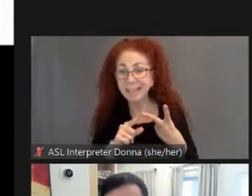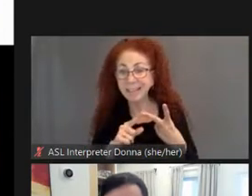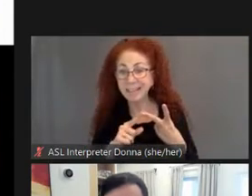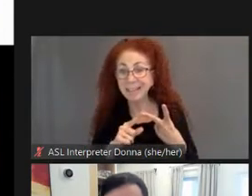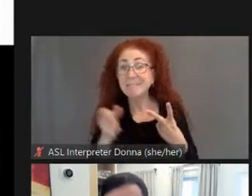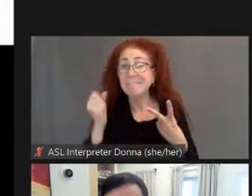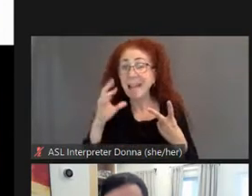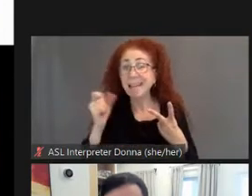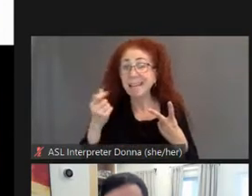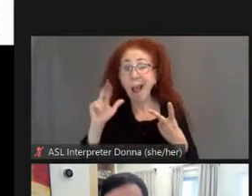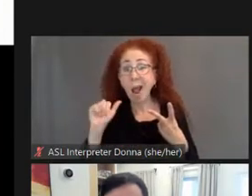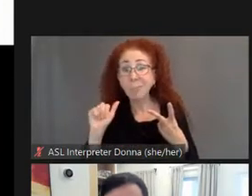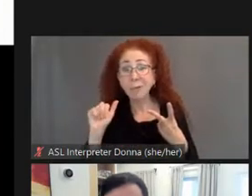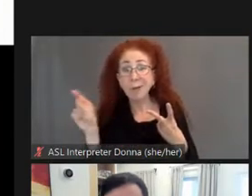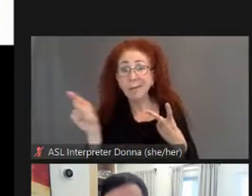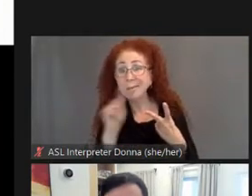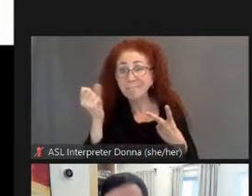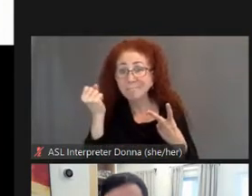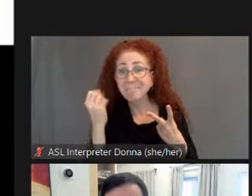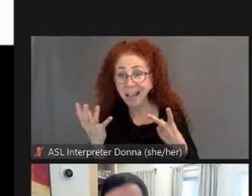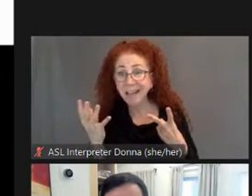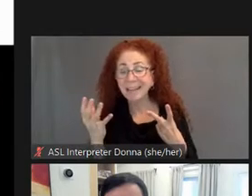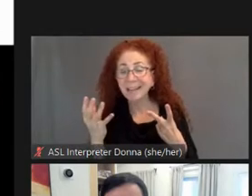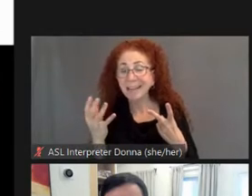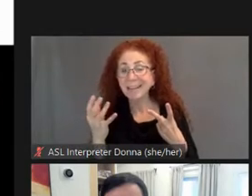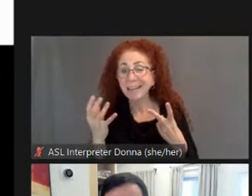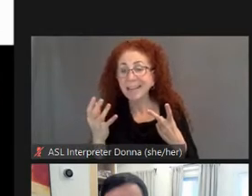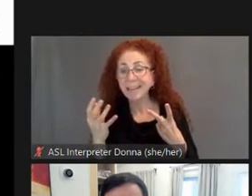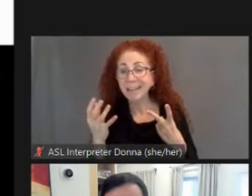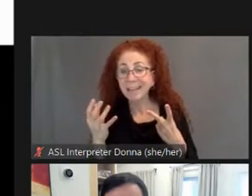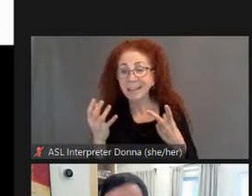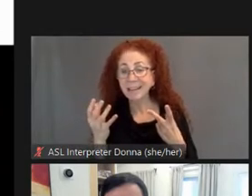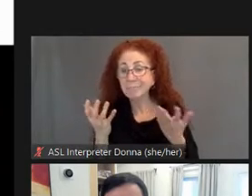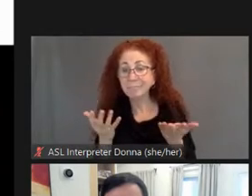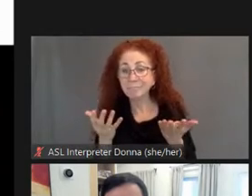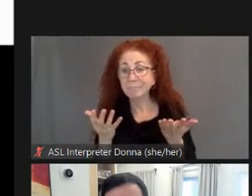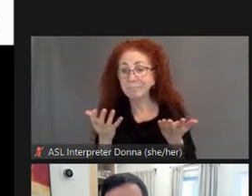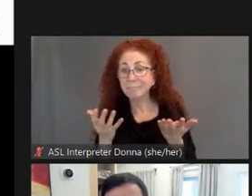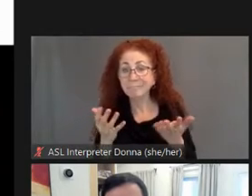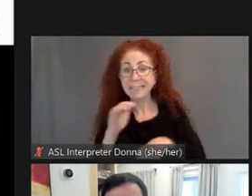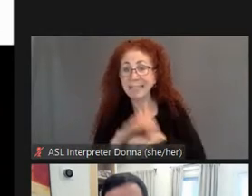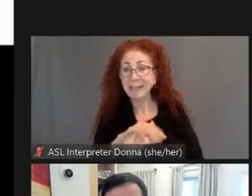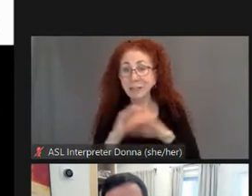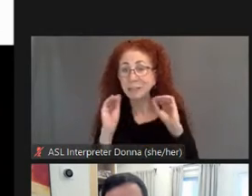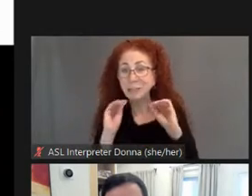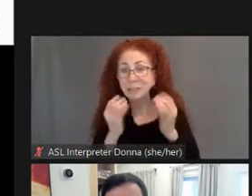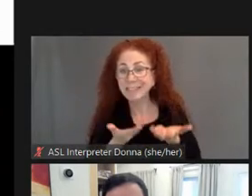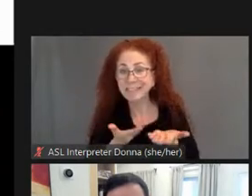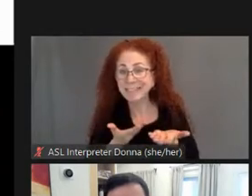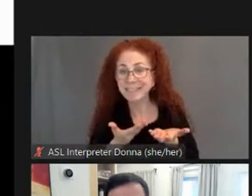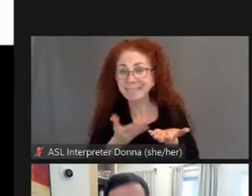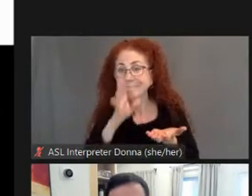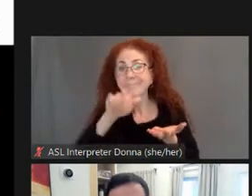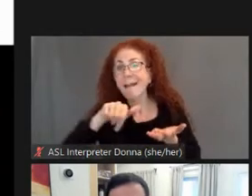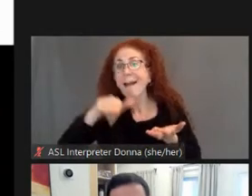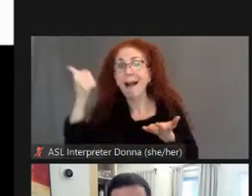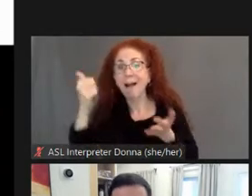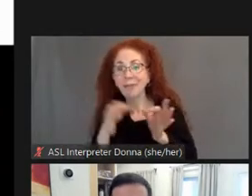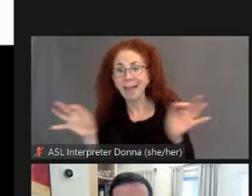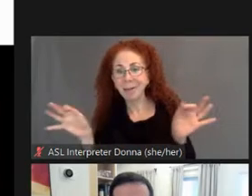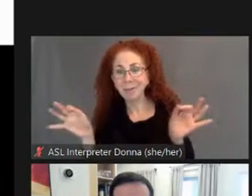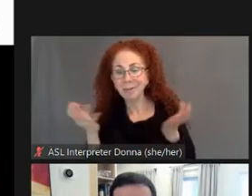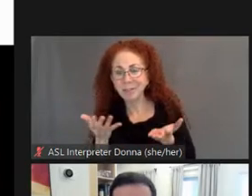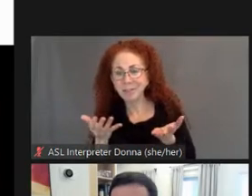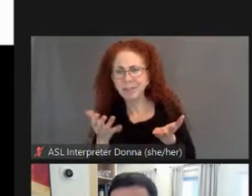many of the operas that we've worked on are not sung in English. And so finding